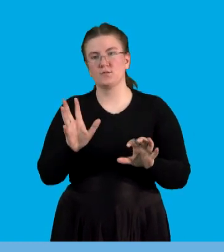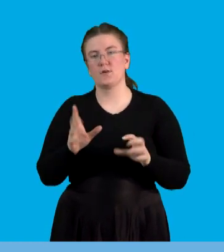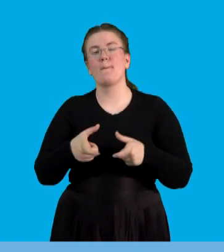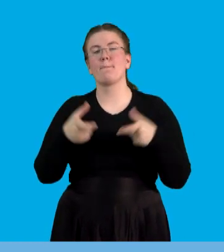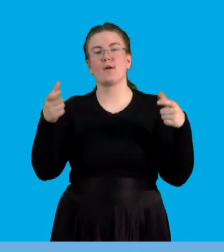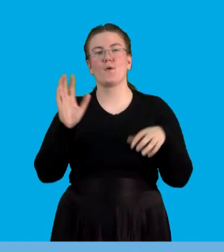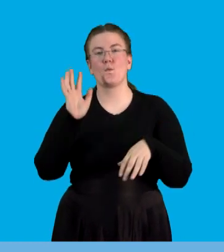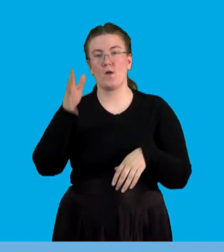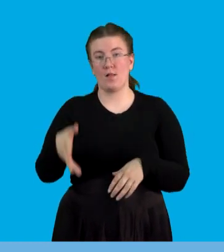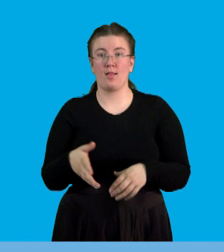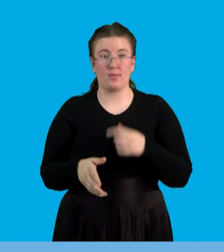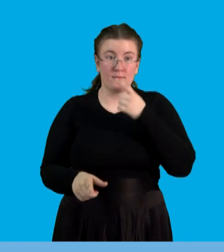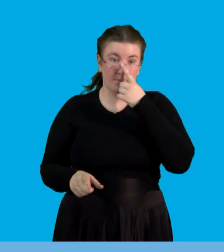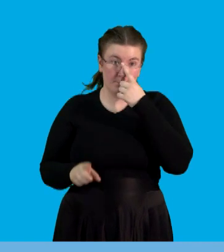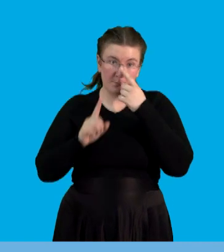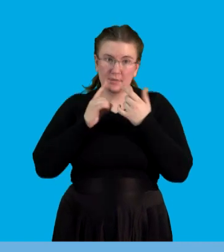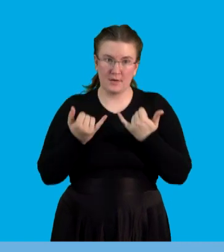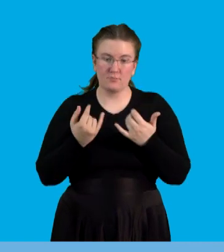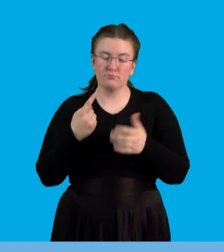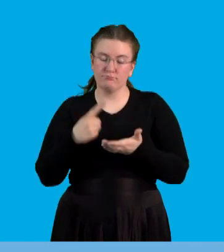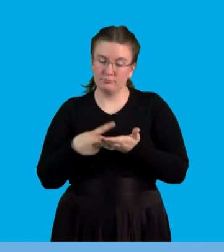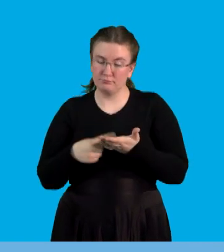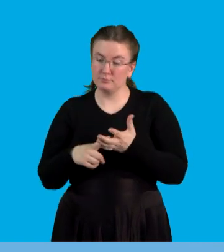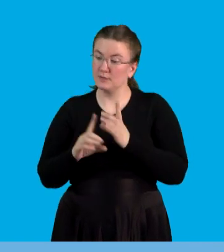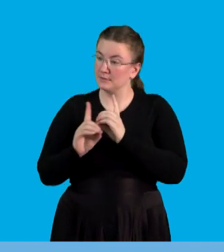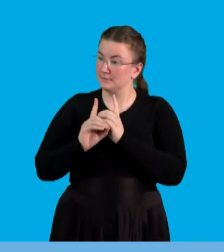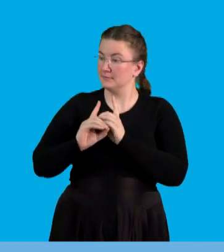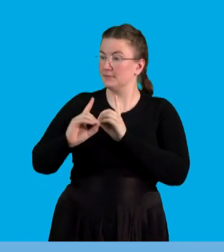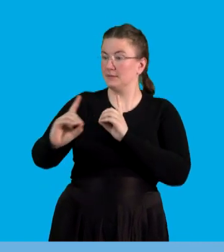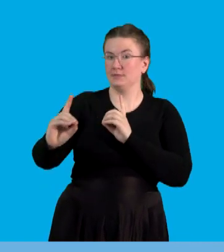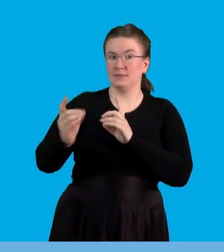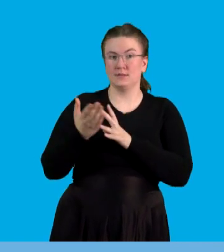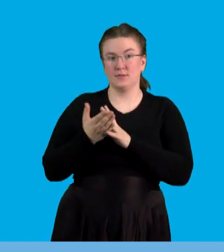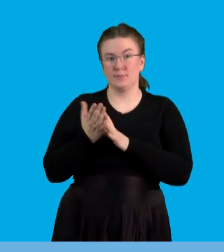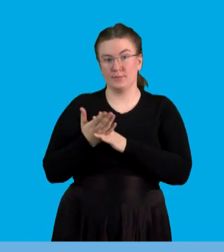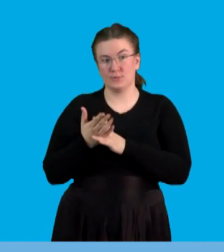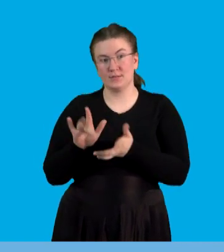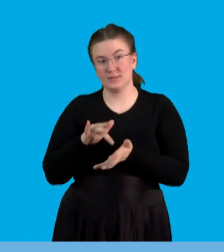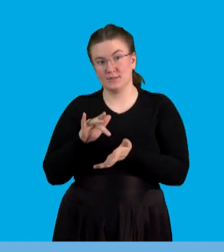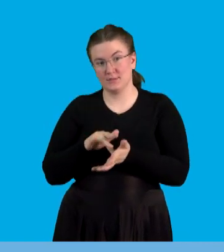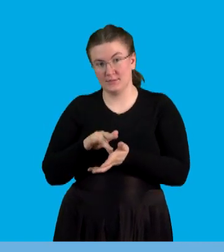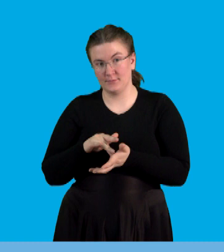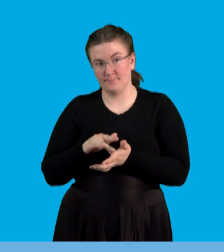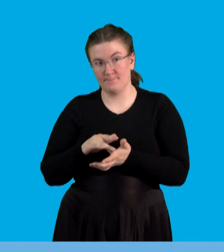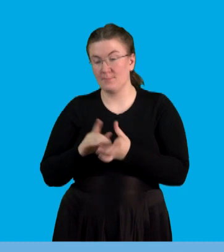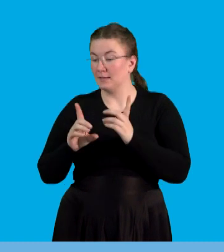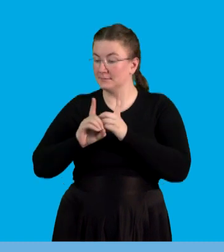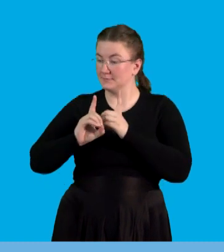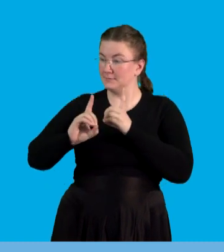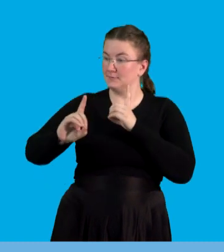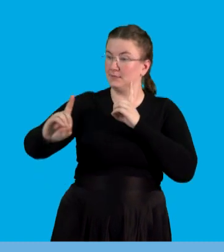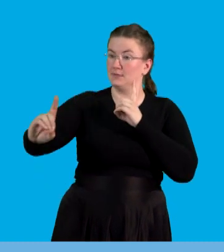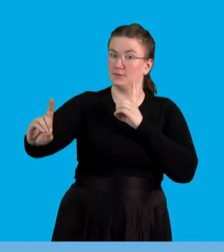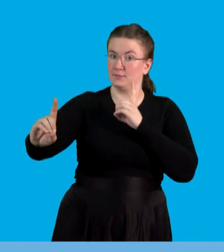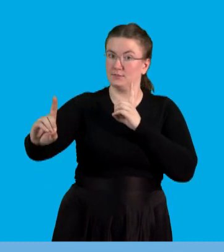them. However, when talking about the distance, the distance between their centers, the greater the distance between